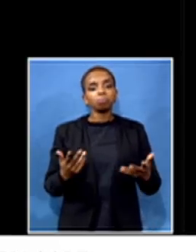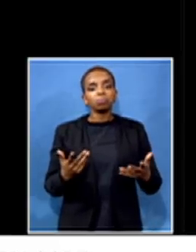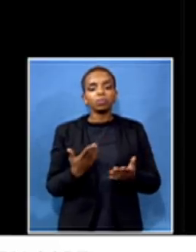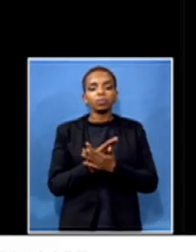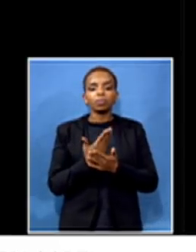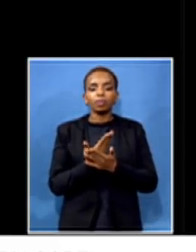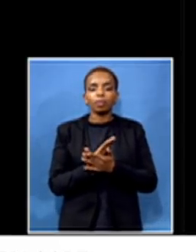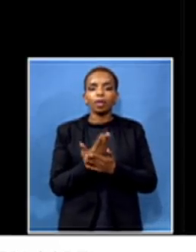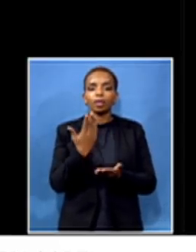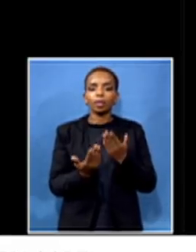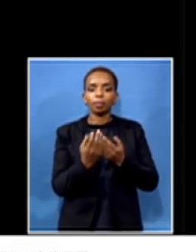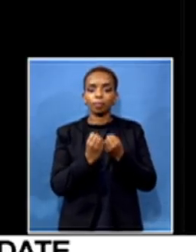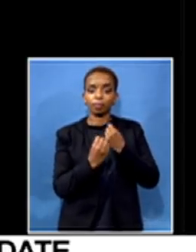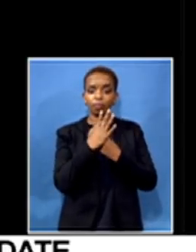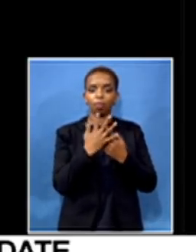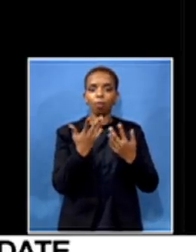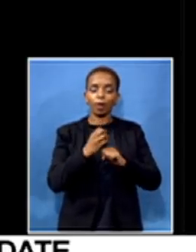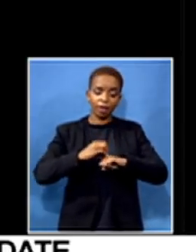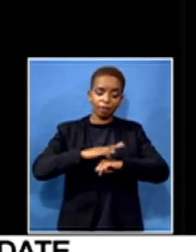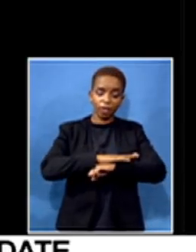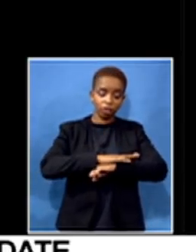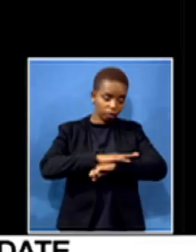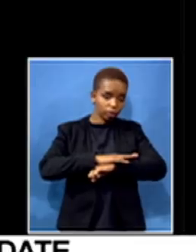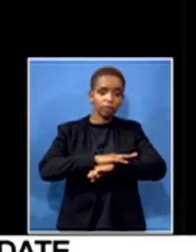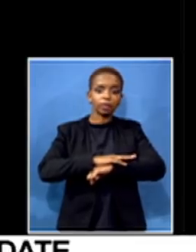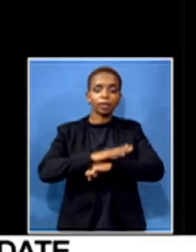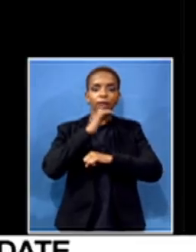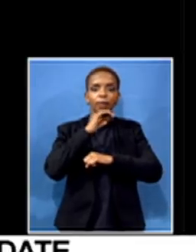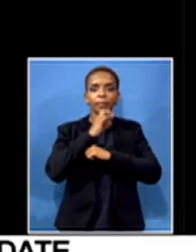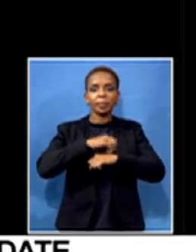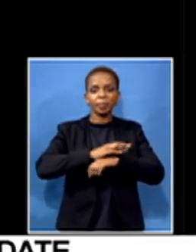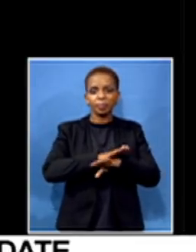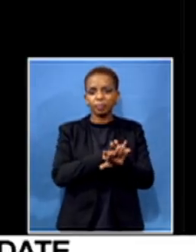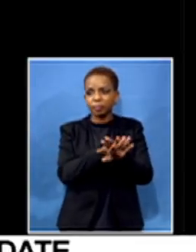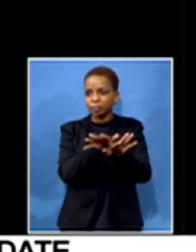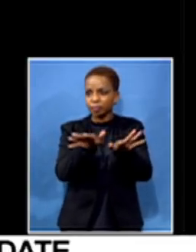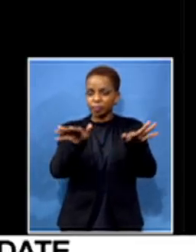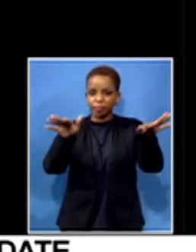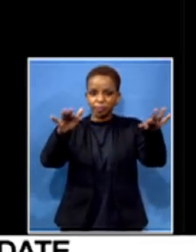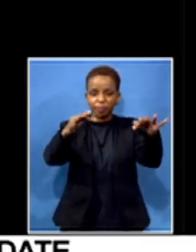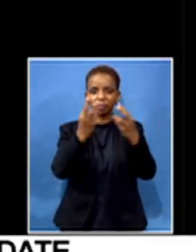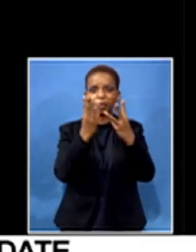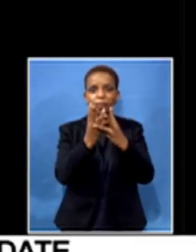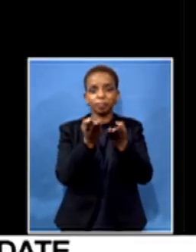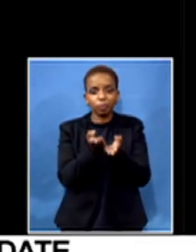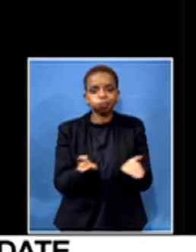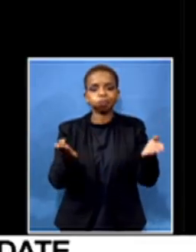contamination or the infection basically arises from to infect other people nearby. So from that point of